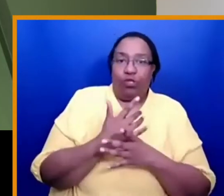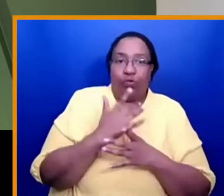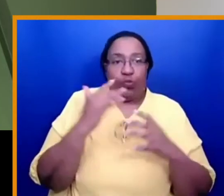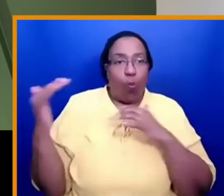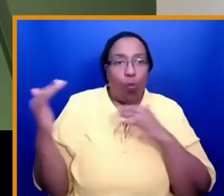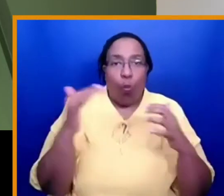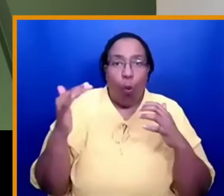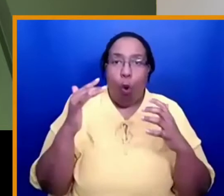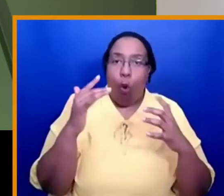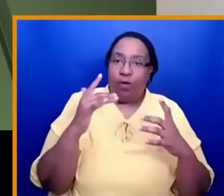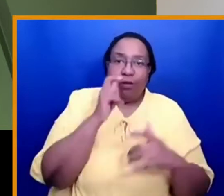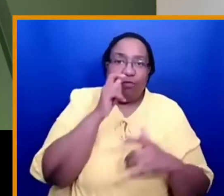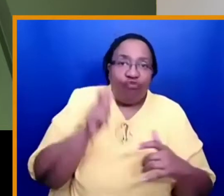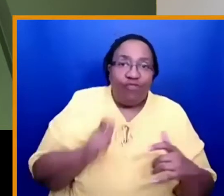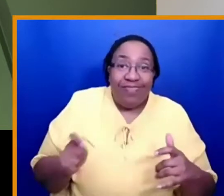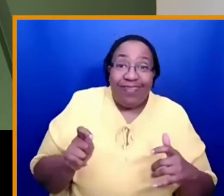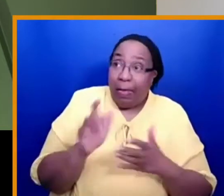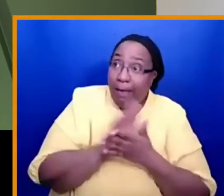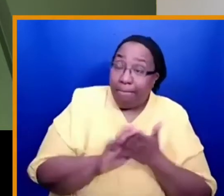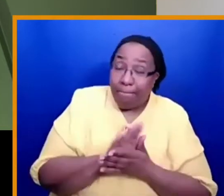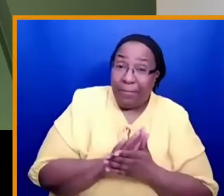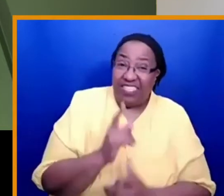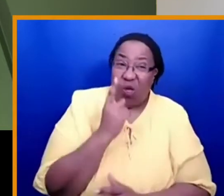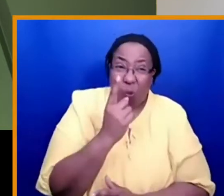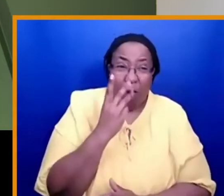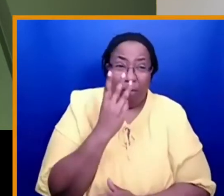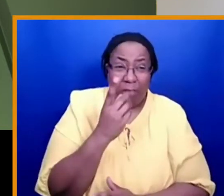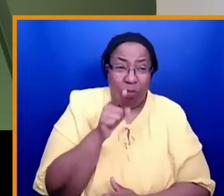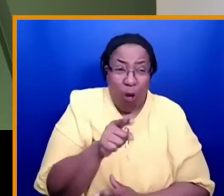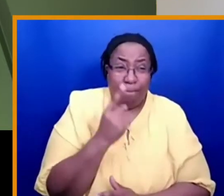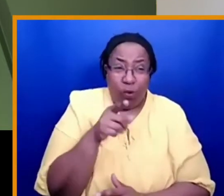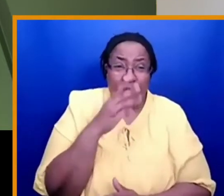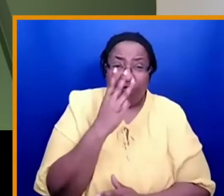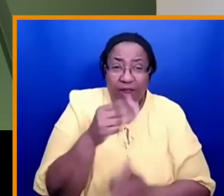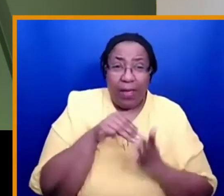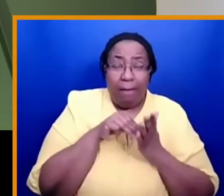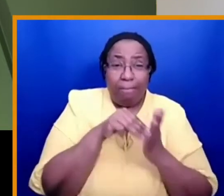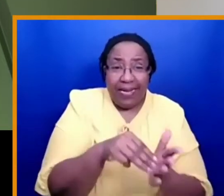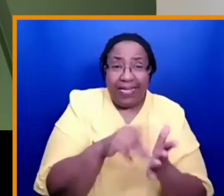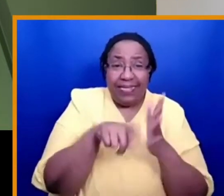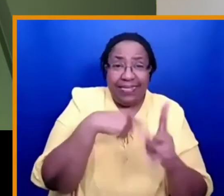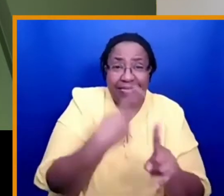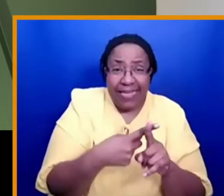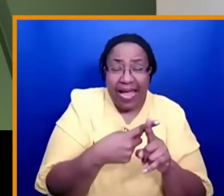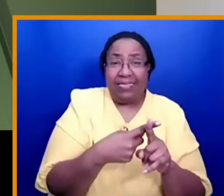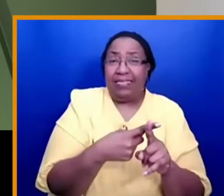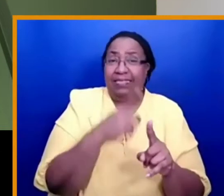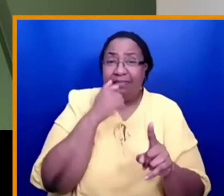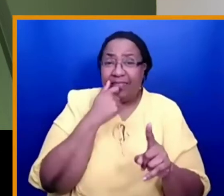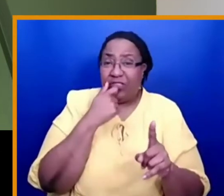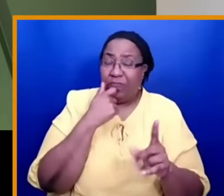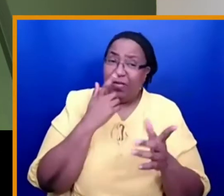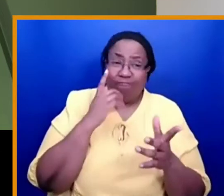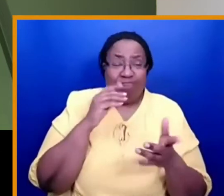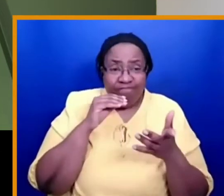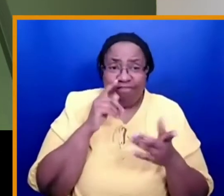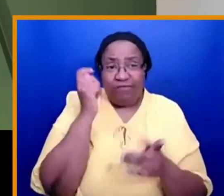dragging 1.3 million people into tax and causing a real terms increase in the tax brackets of 31 million British